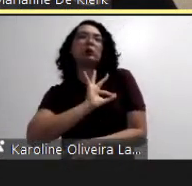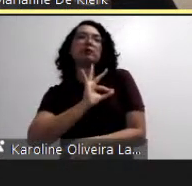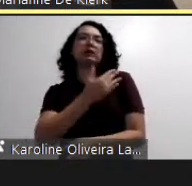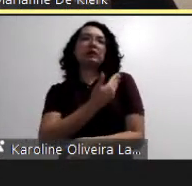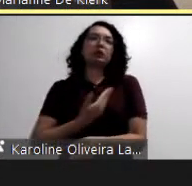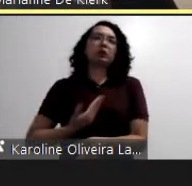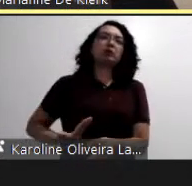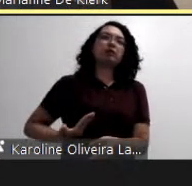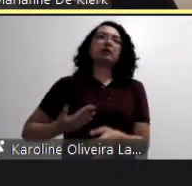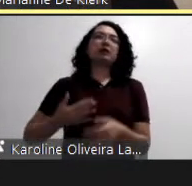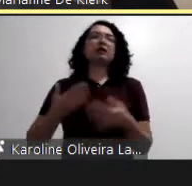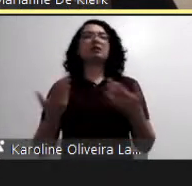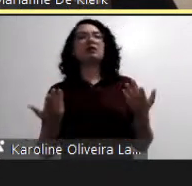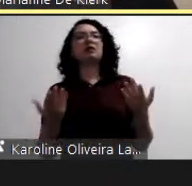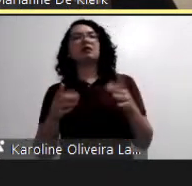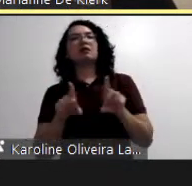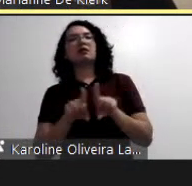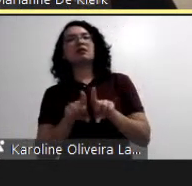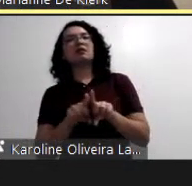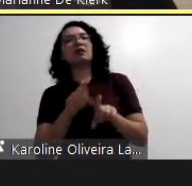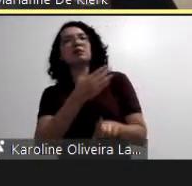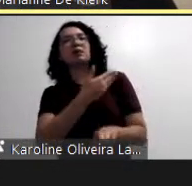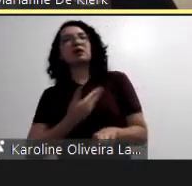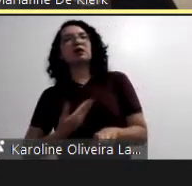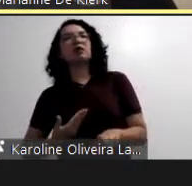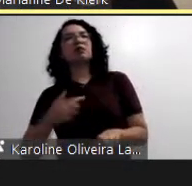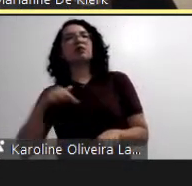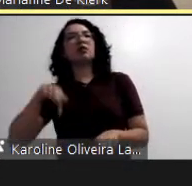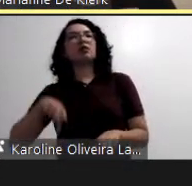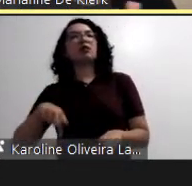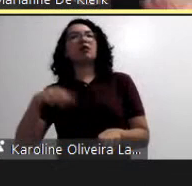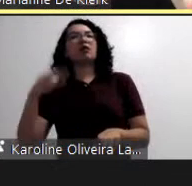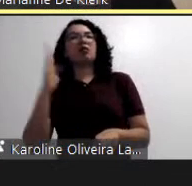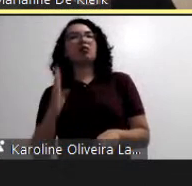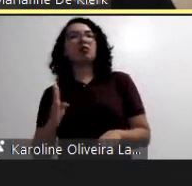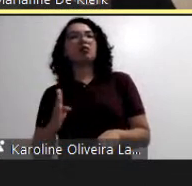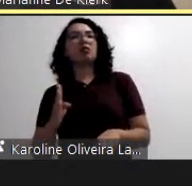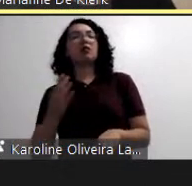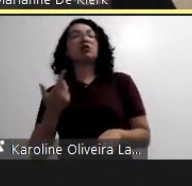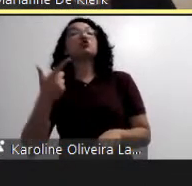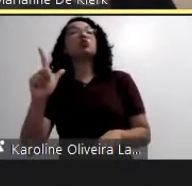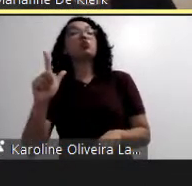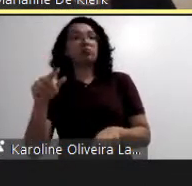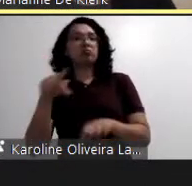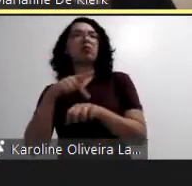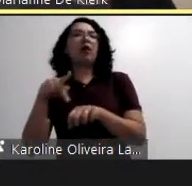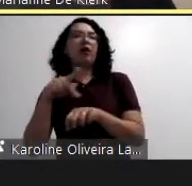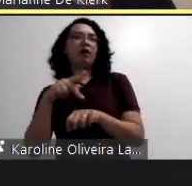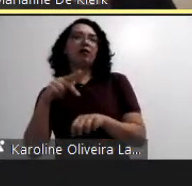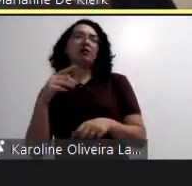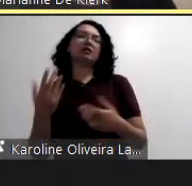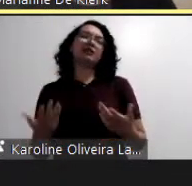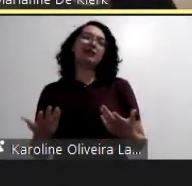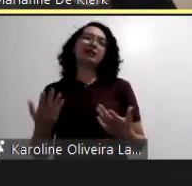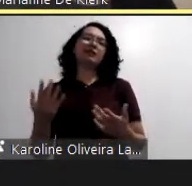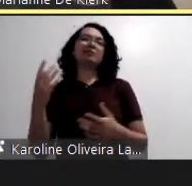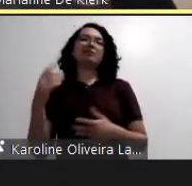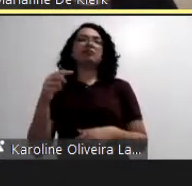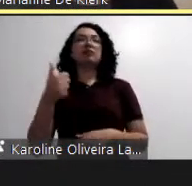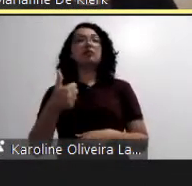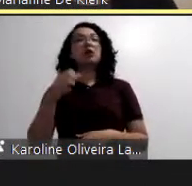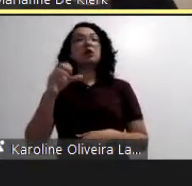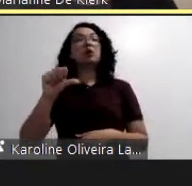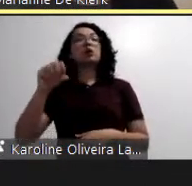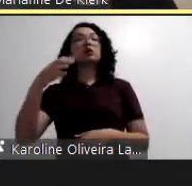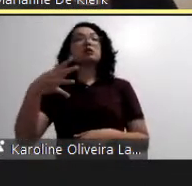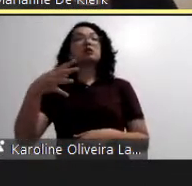officials. And in 1949, when the nationalist government came into power, they decided this is too much trouble for them, and they cancelled the project.